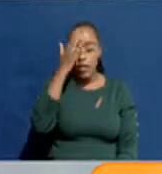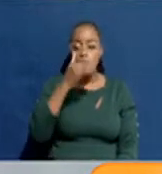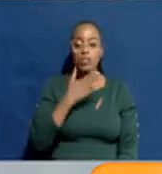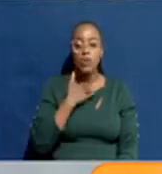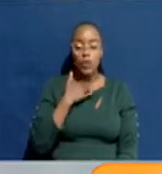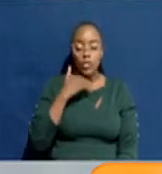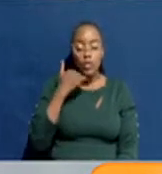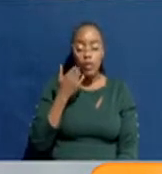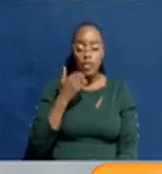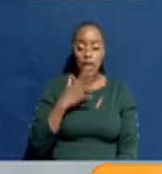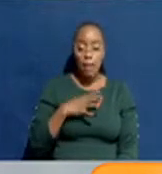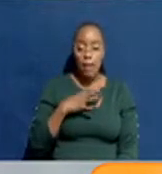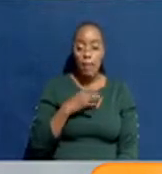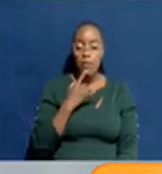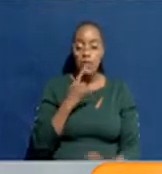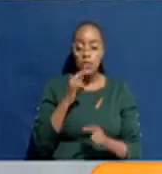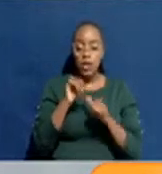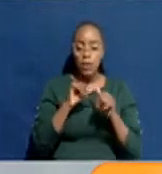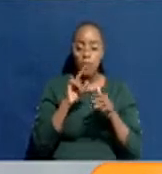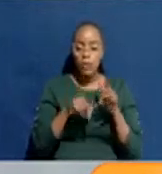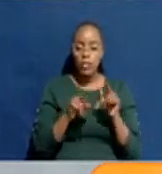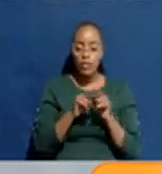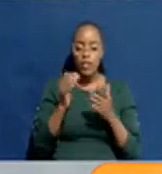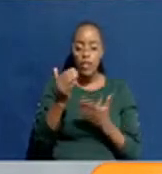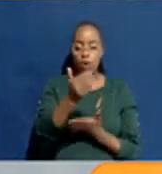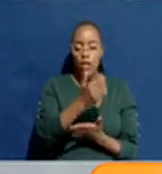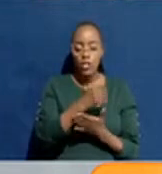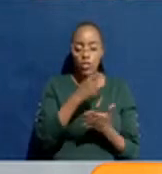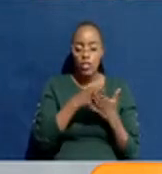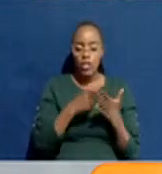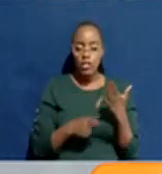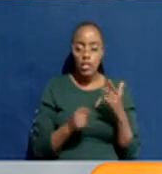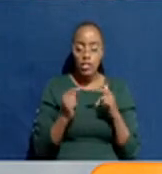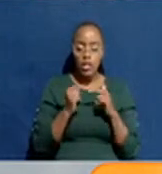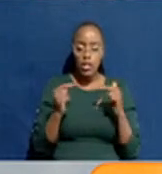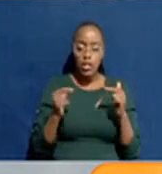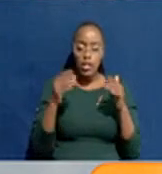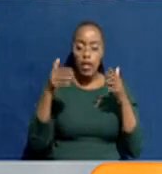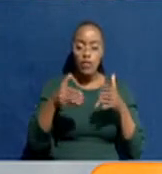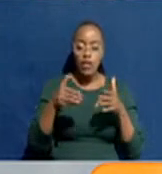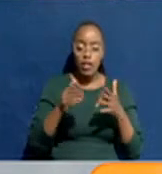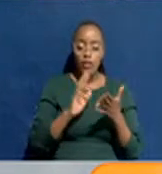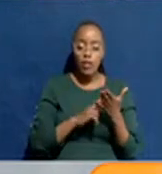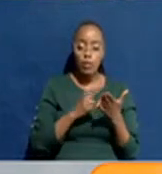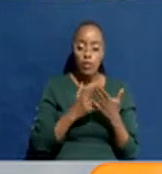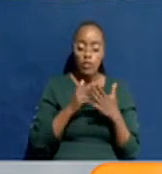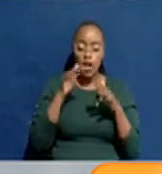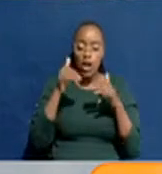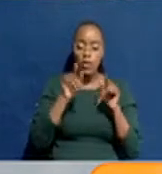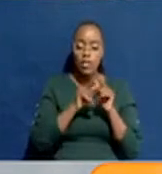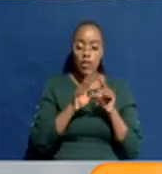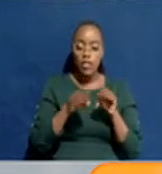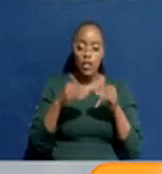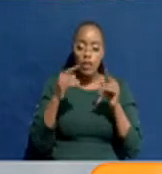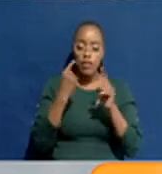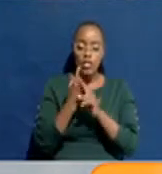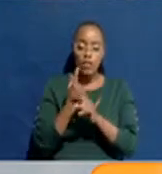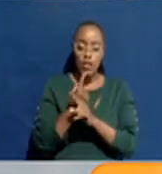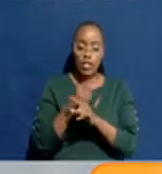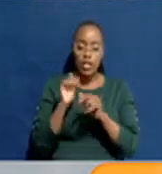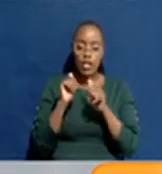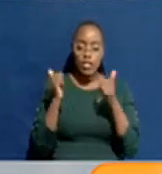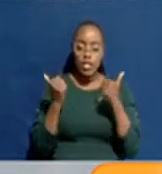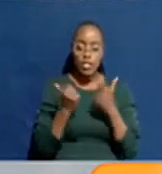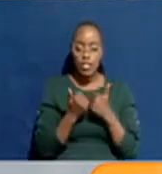hear what Alex has to say about collection of taxes versus availability of resources and how they are distributed to different